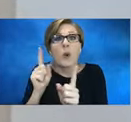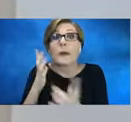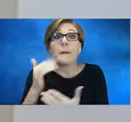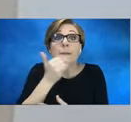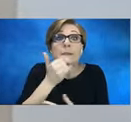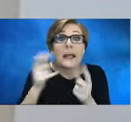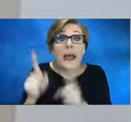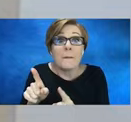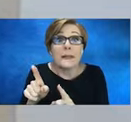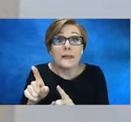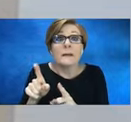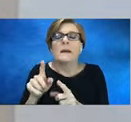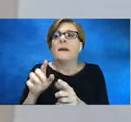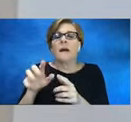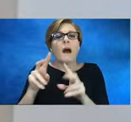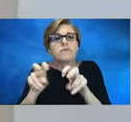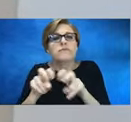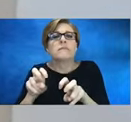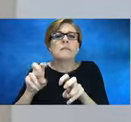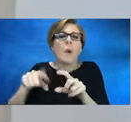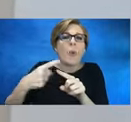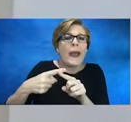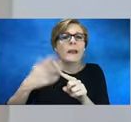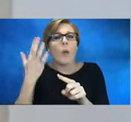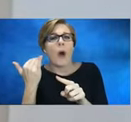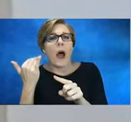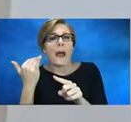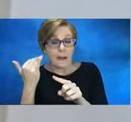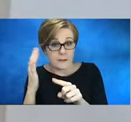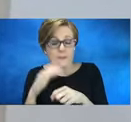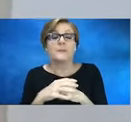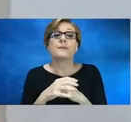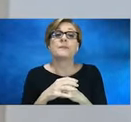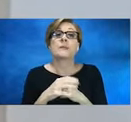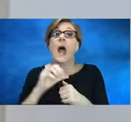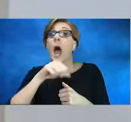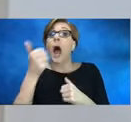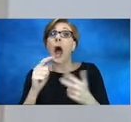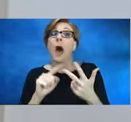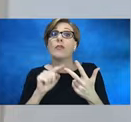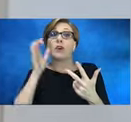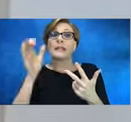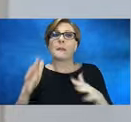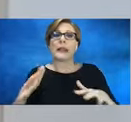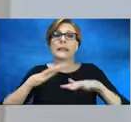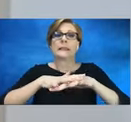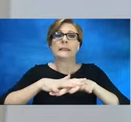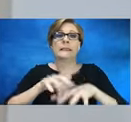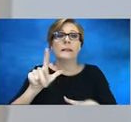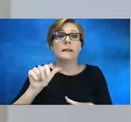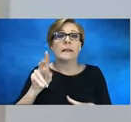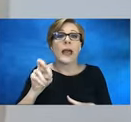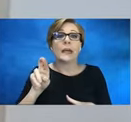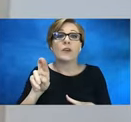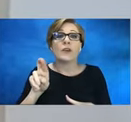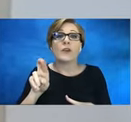mistake, and when and why it didn't occur. But there's also another concept of layering. So I get questions a lot